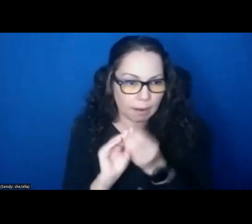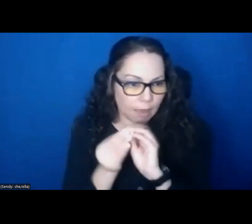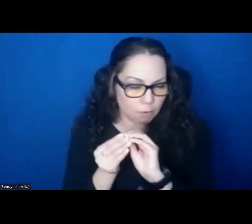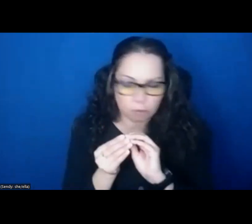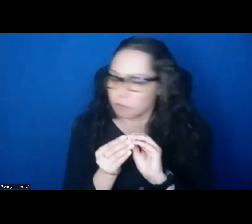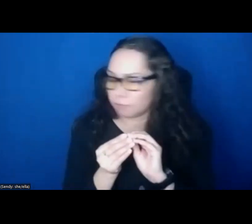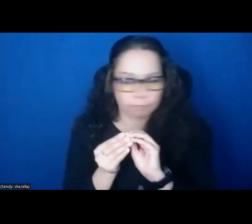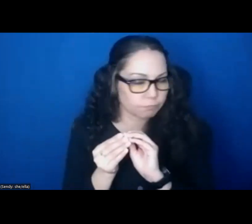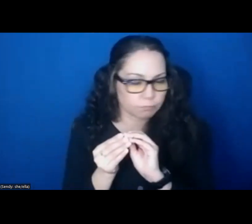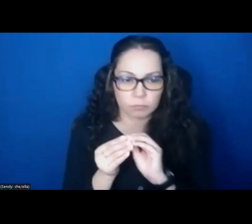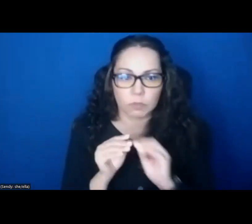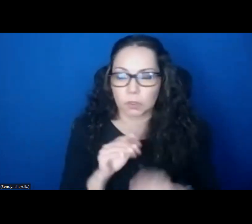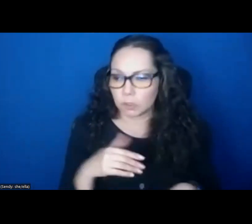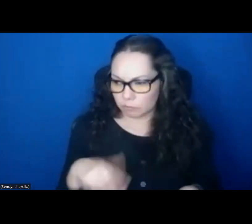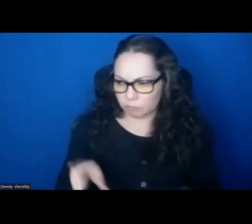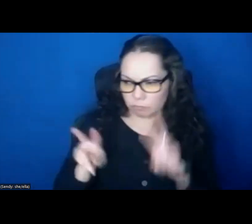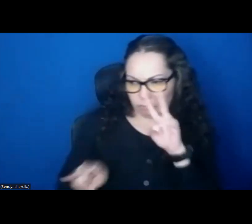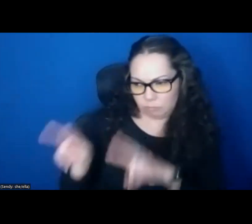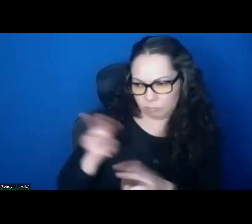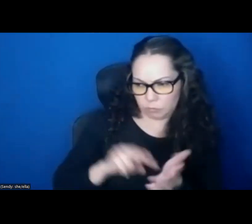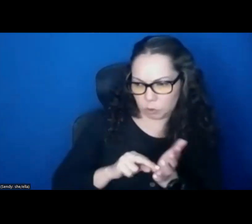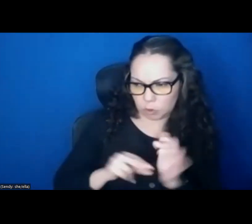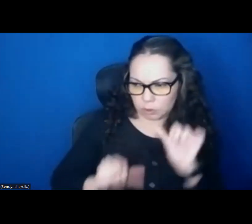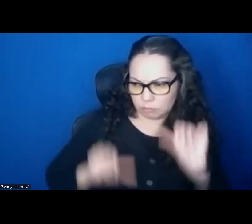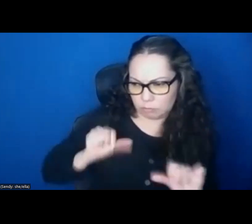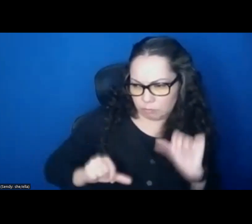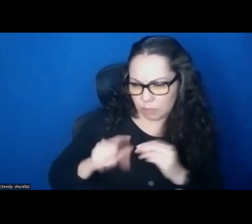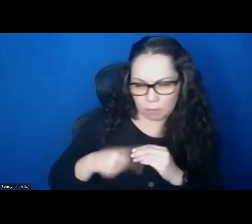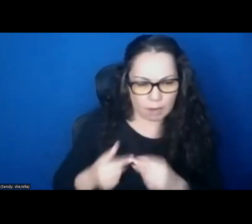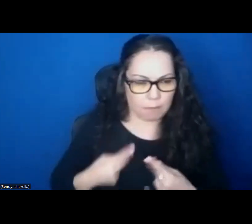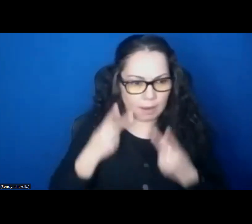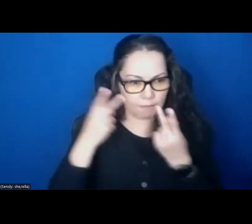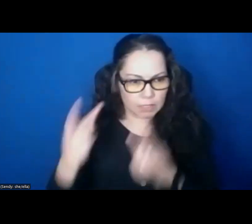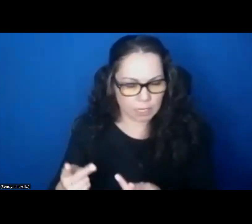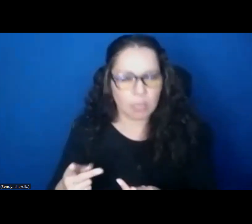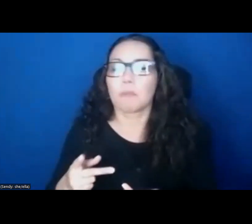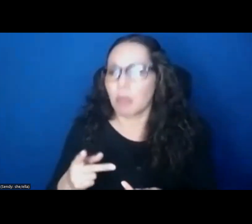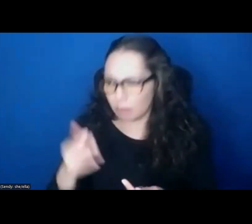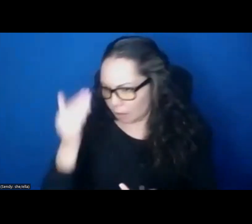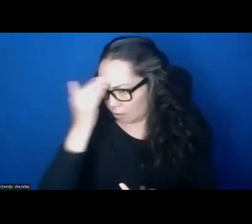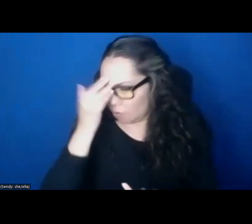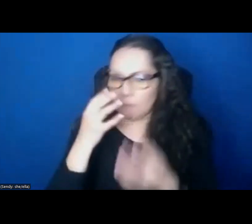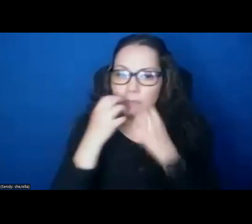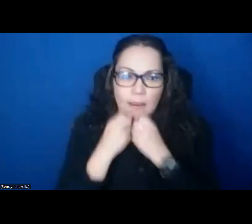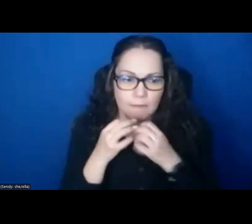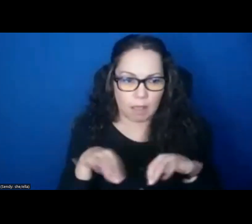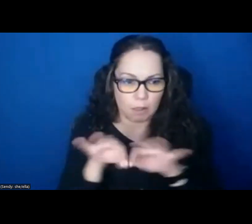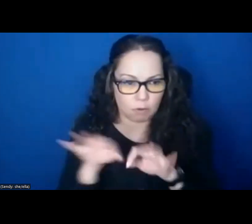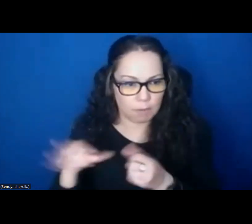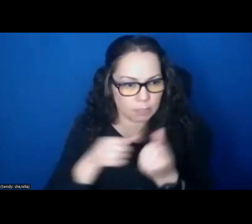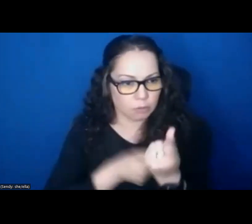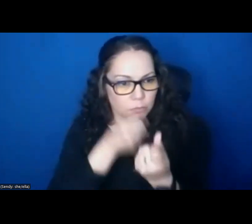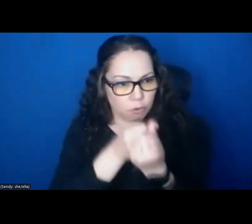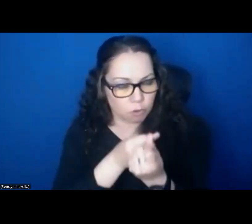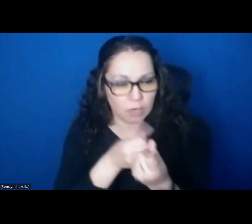Sure, nurses were uneasy with my presence at first, but they quickly grew to know and appreciate the value of my support. In fact,